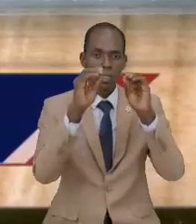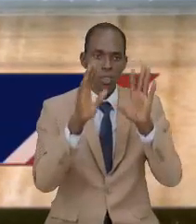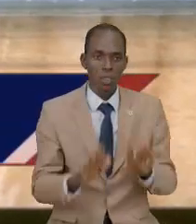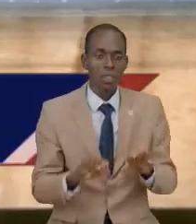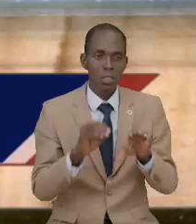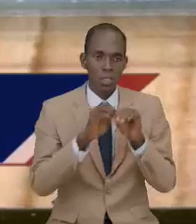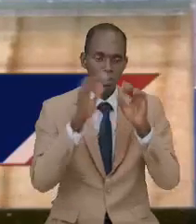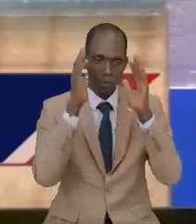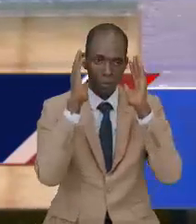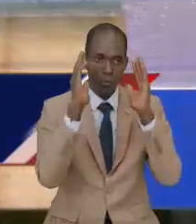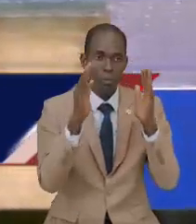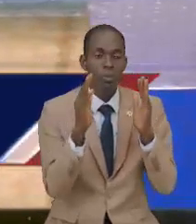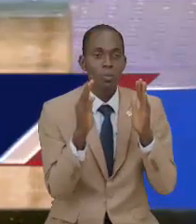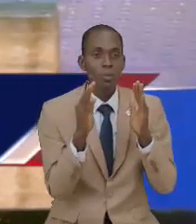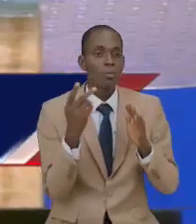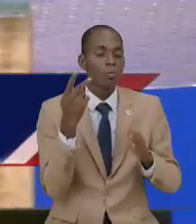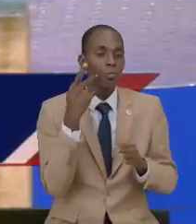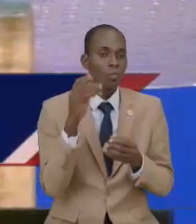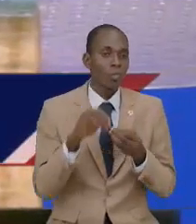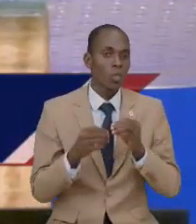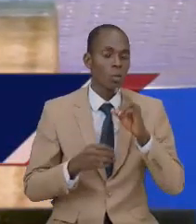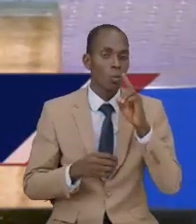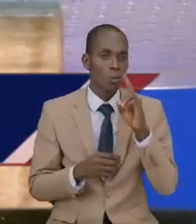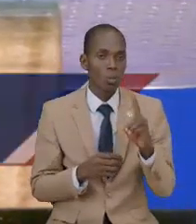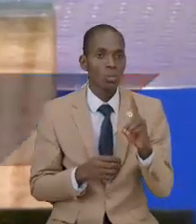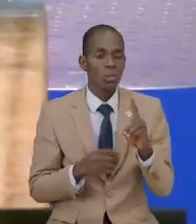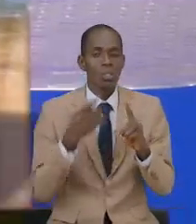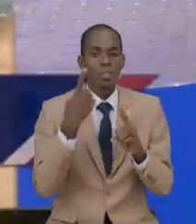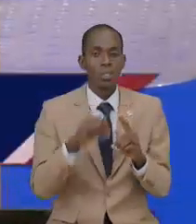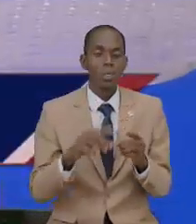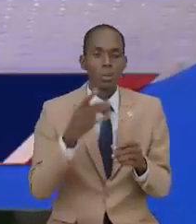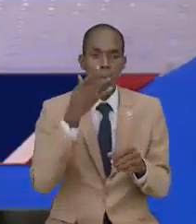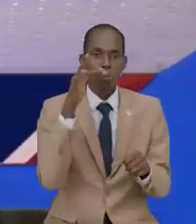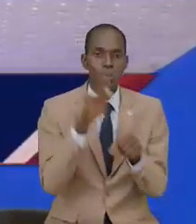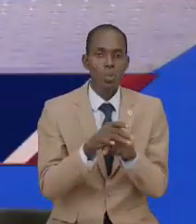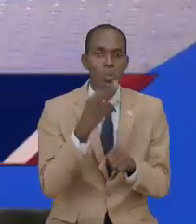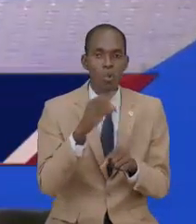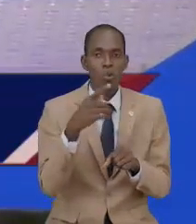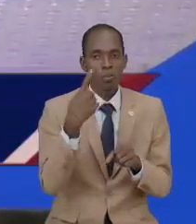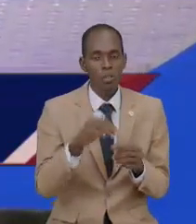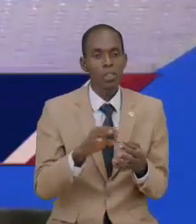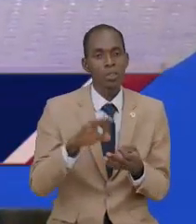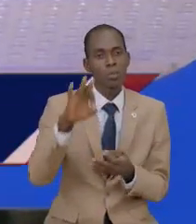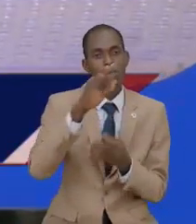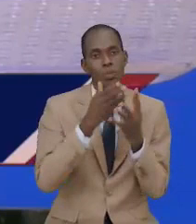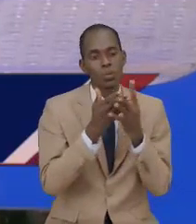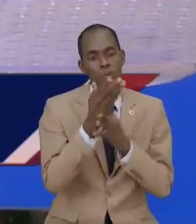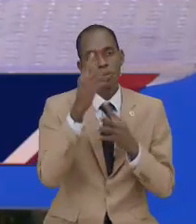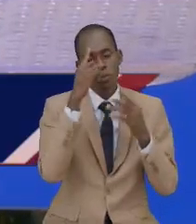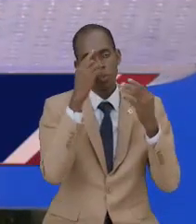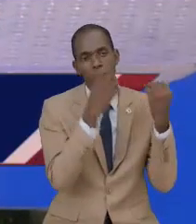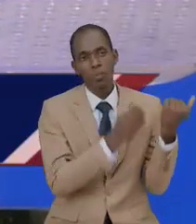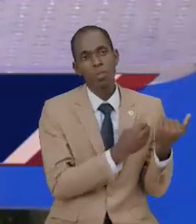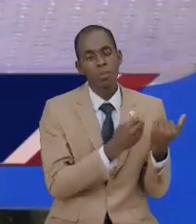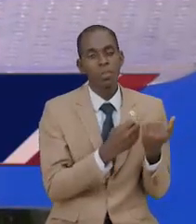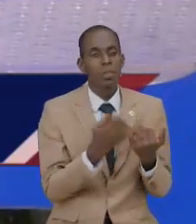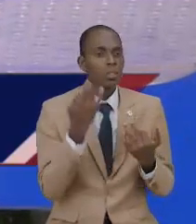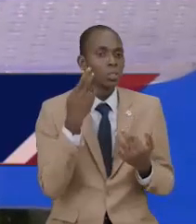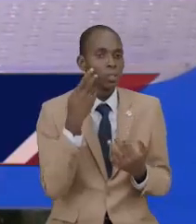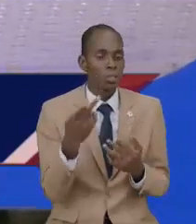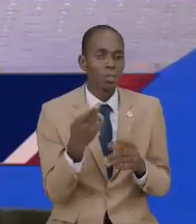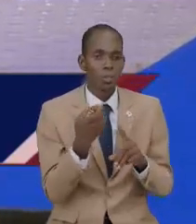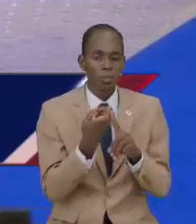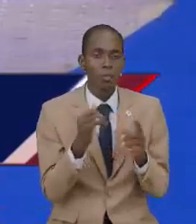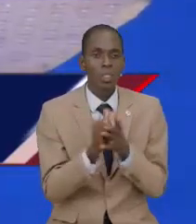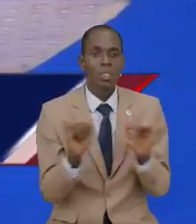come to number one. Number one, the promise of the Spirit through faith. We're coming to those two